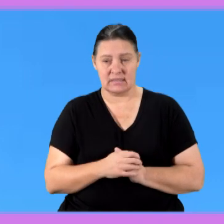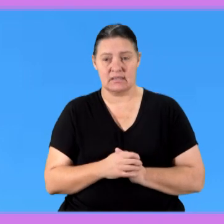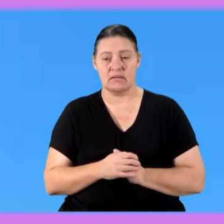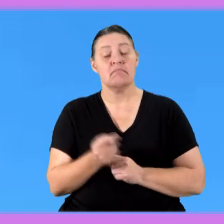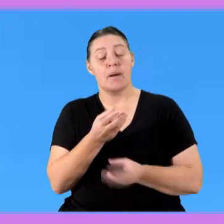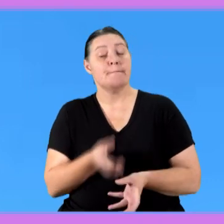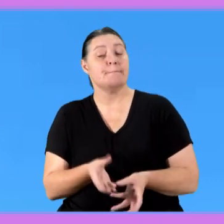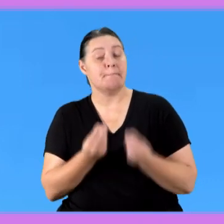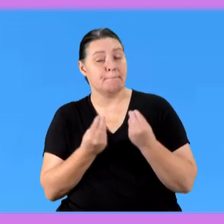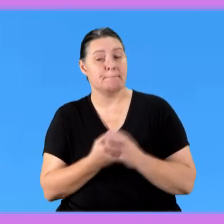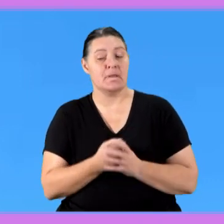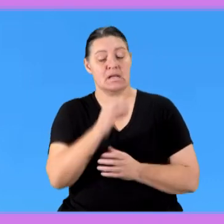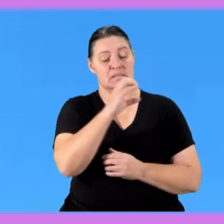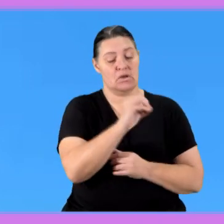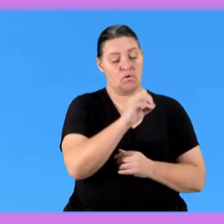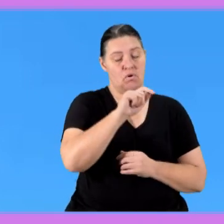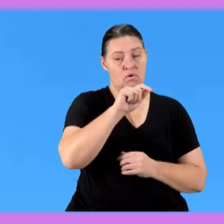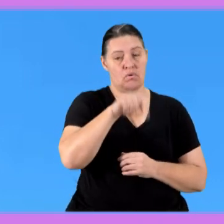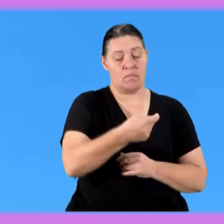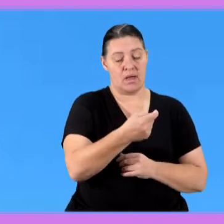this. So that will give us